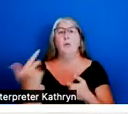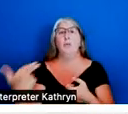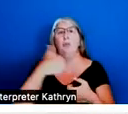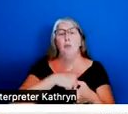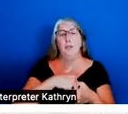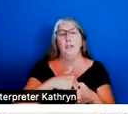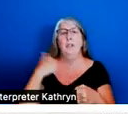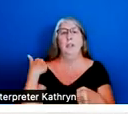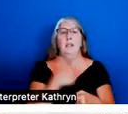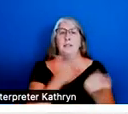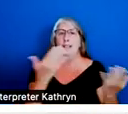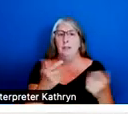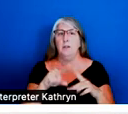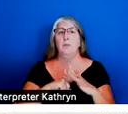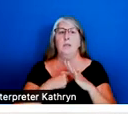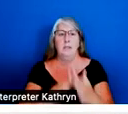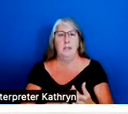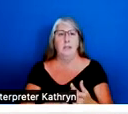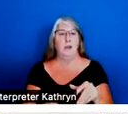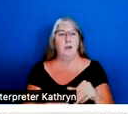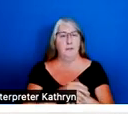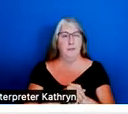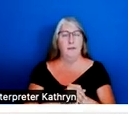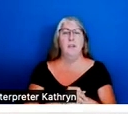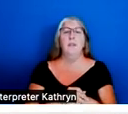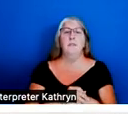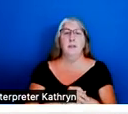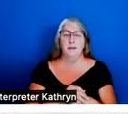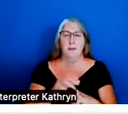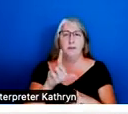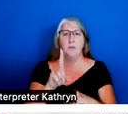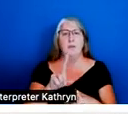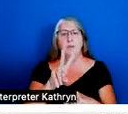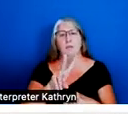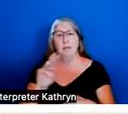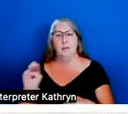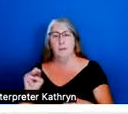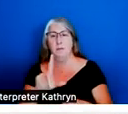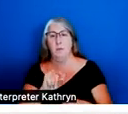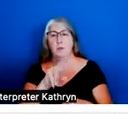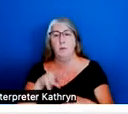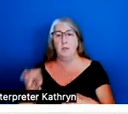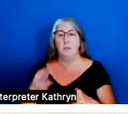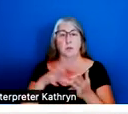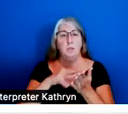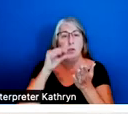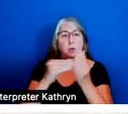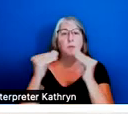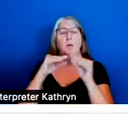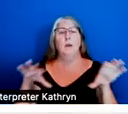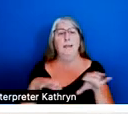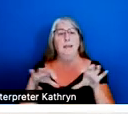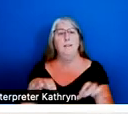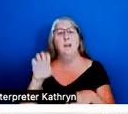joining us as we kick off DVAM 2022. Learn more about our DVAM activities